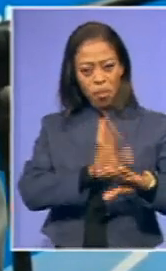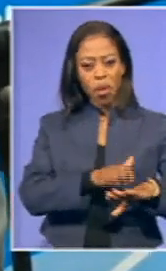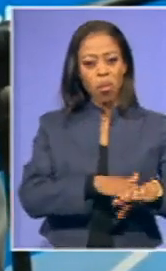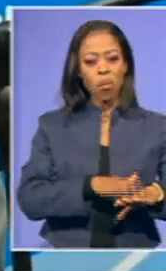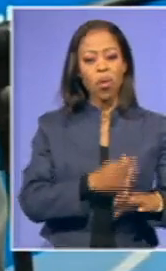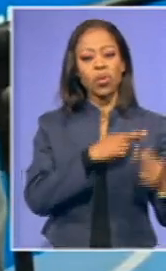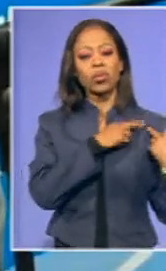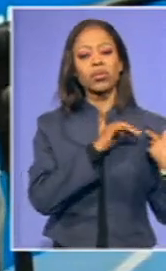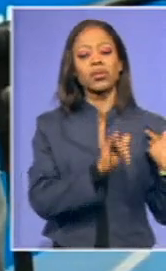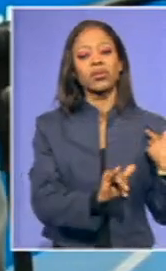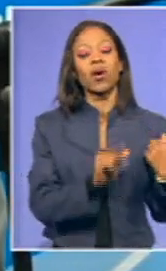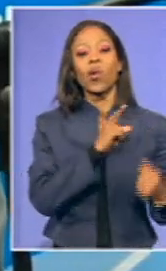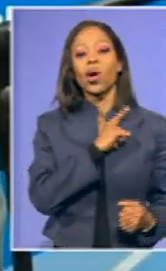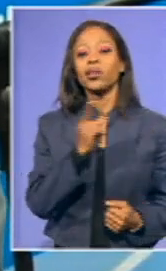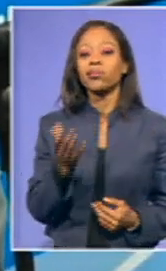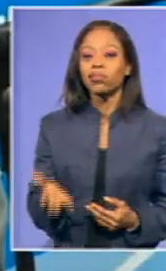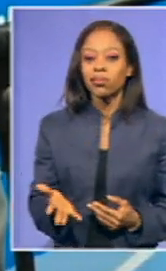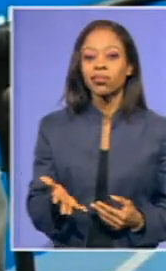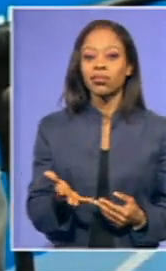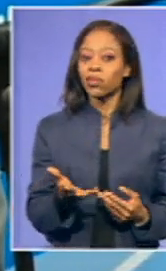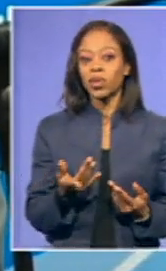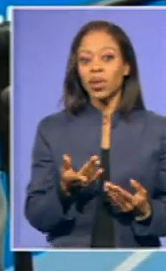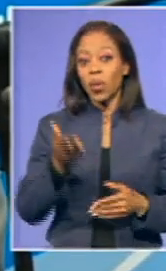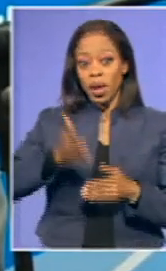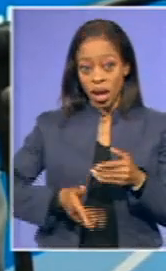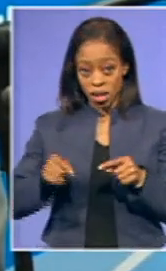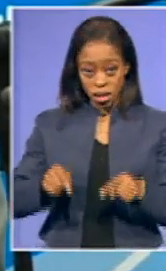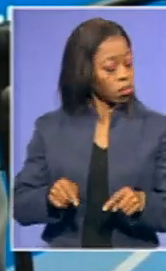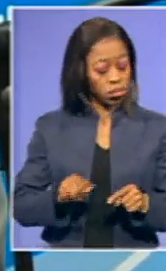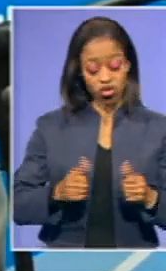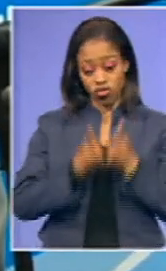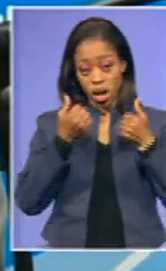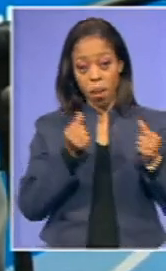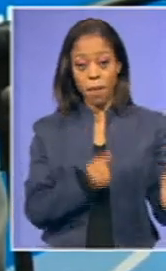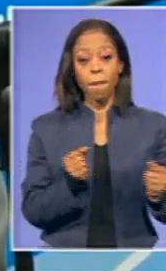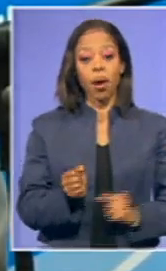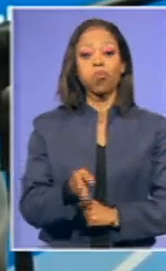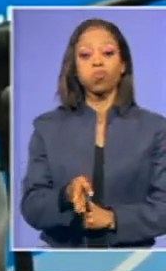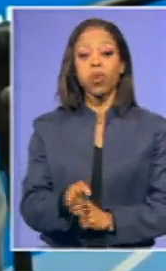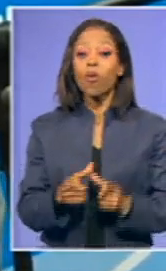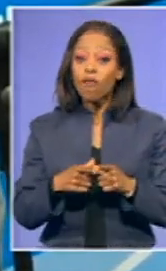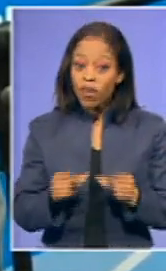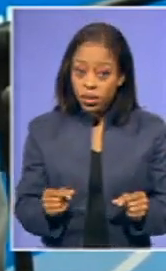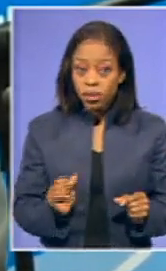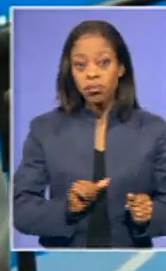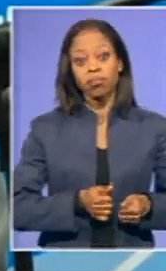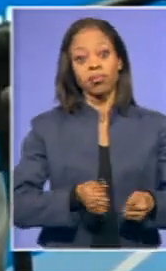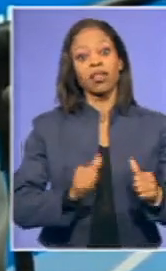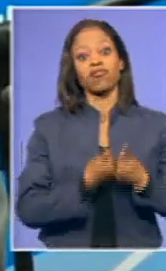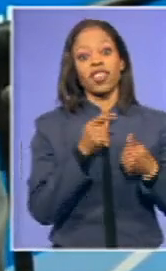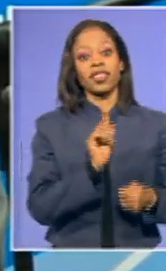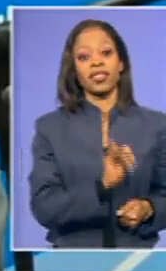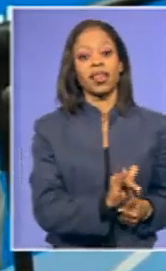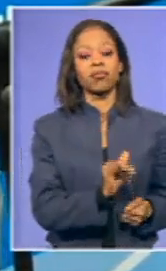water because the fight is not yet over. We still have challenges, and as soon as we are done here, I think that's the next big challenge,